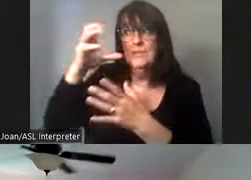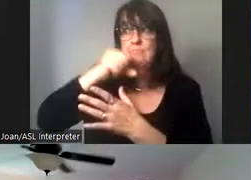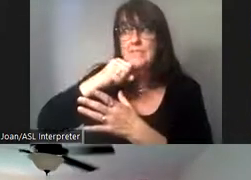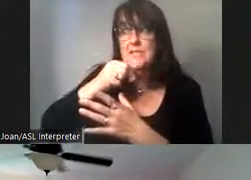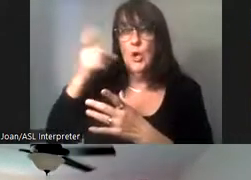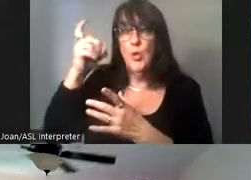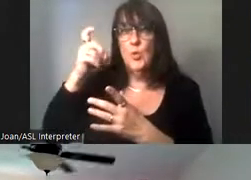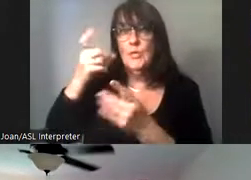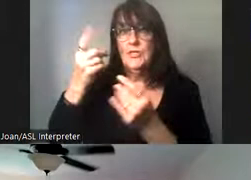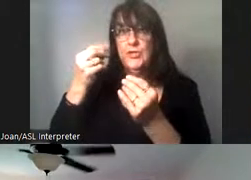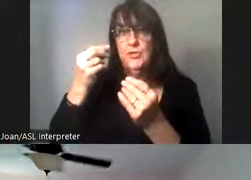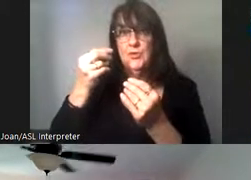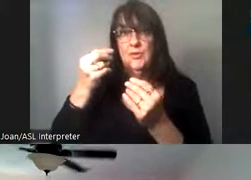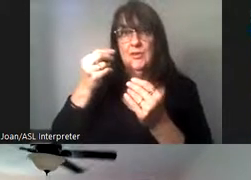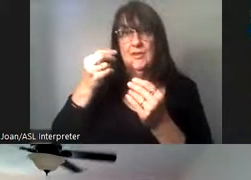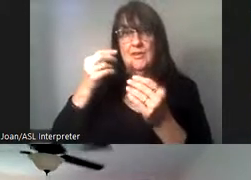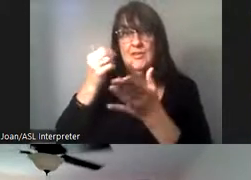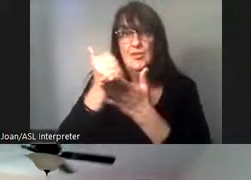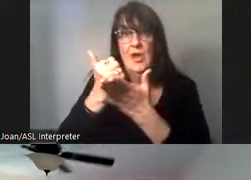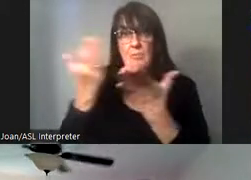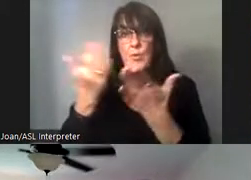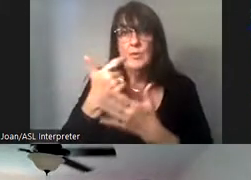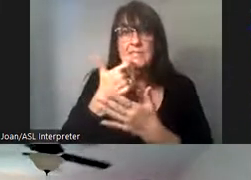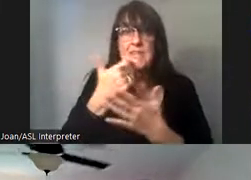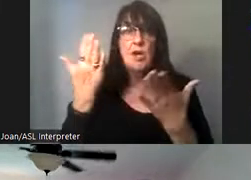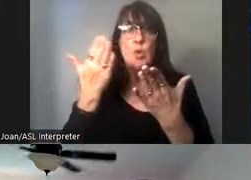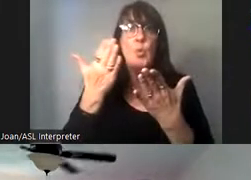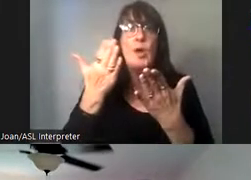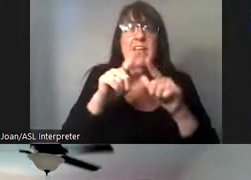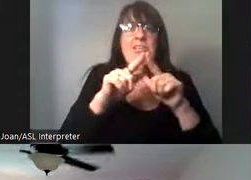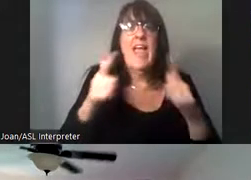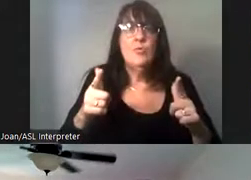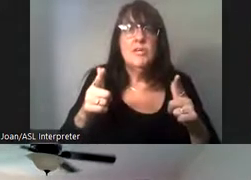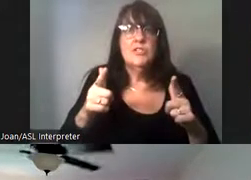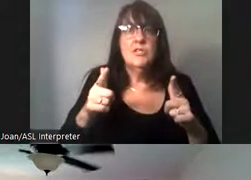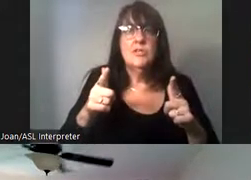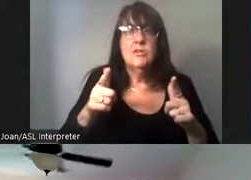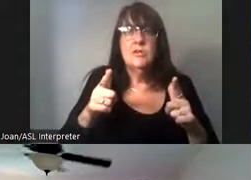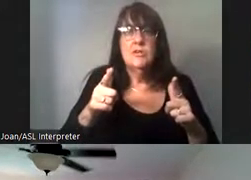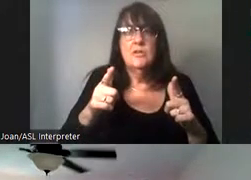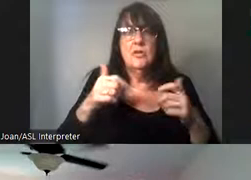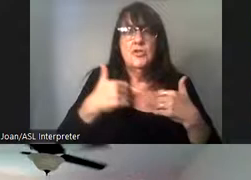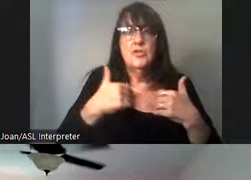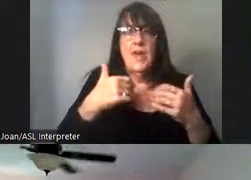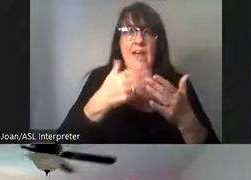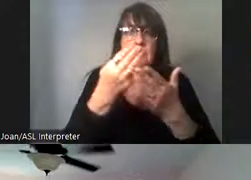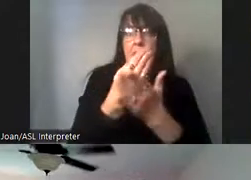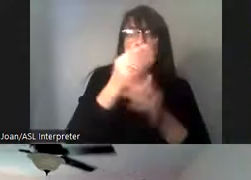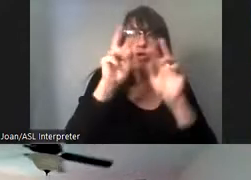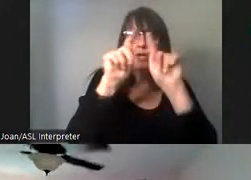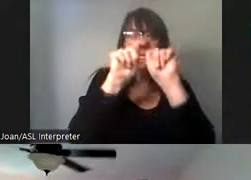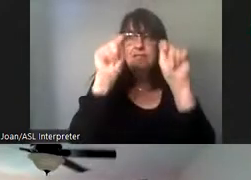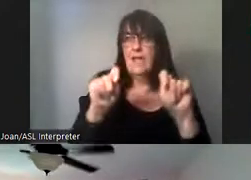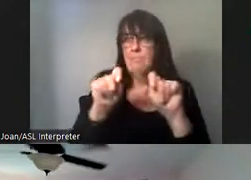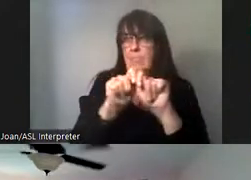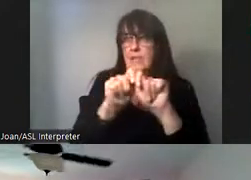we should do in addition to what we already say. What additional language would be great to have modern templates for how to actually go